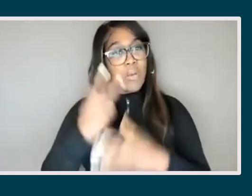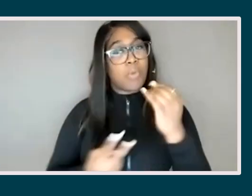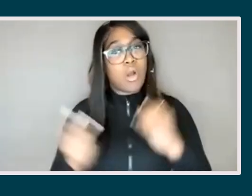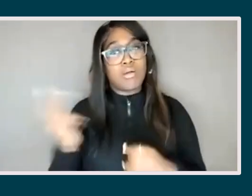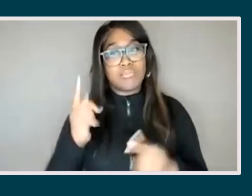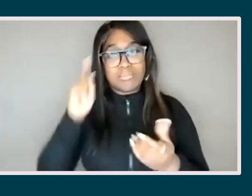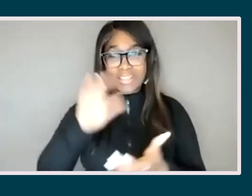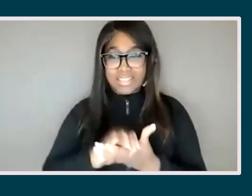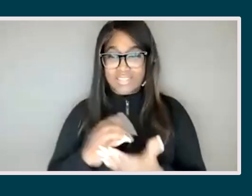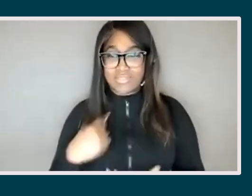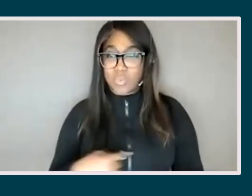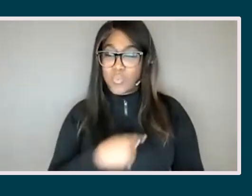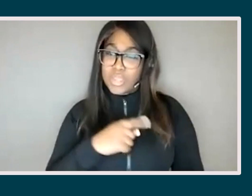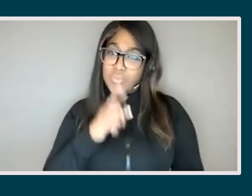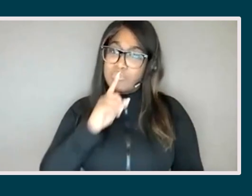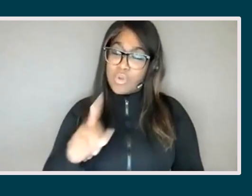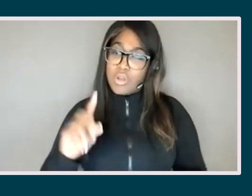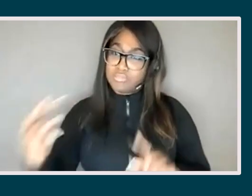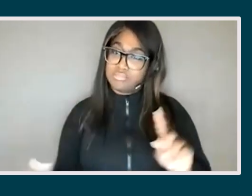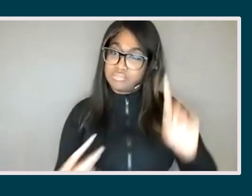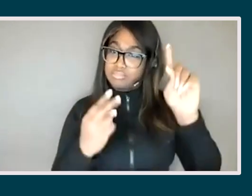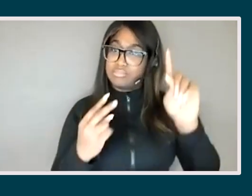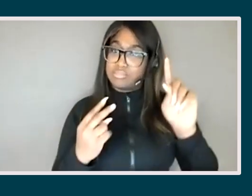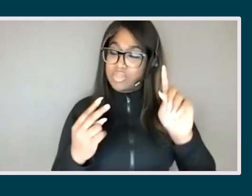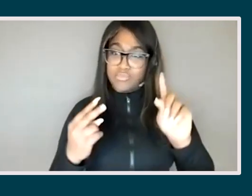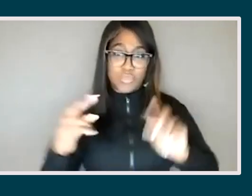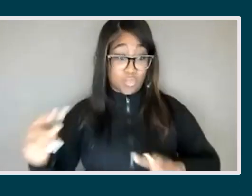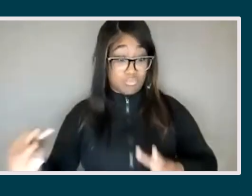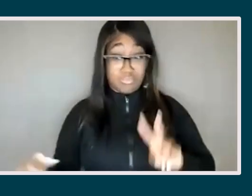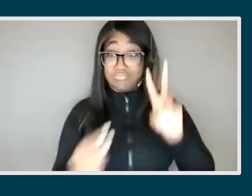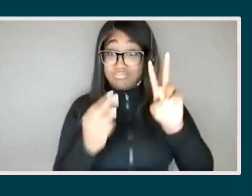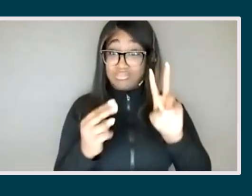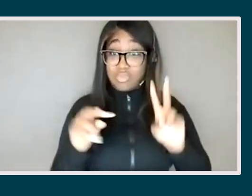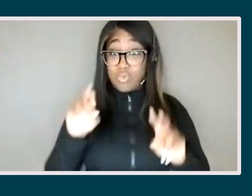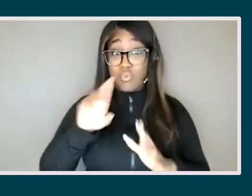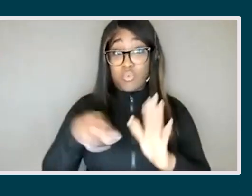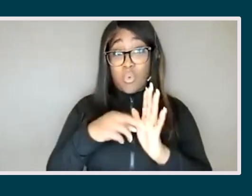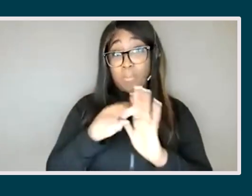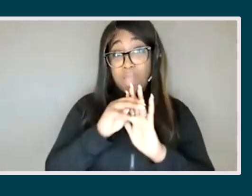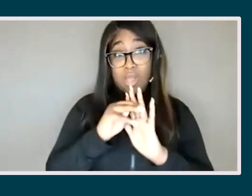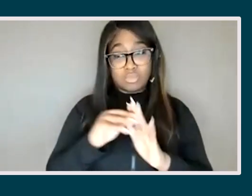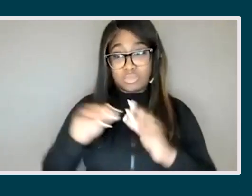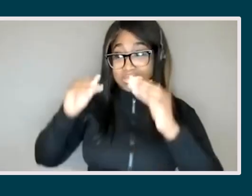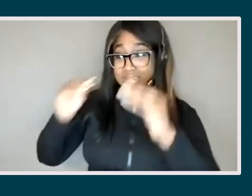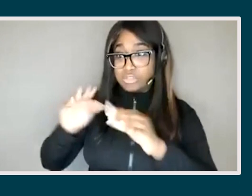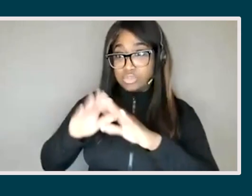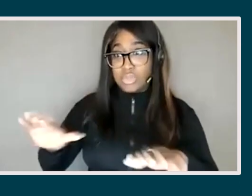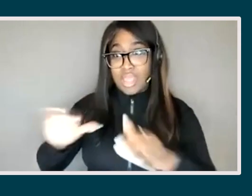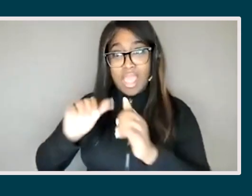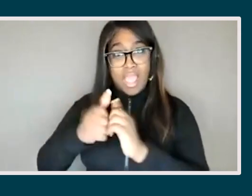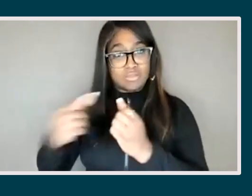we were role models, and we had to teach our children, one, how to stand up for themselves and how to respect